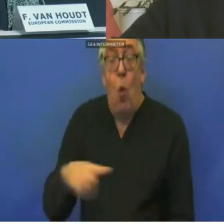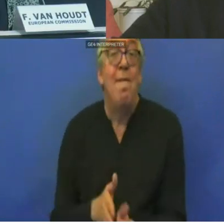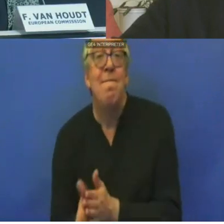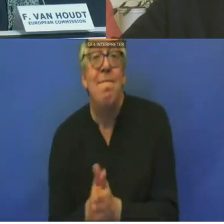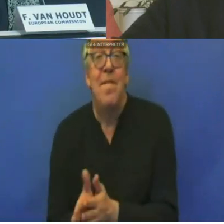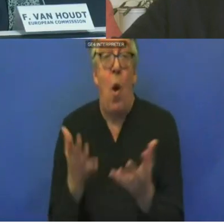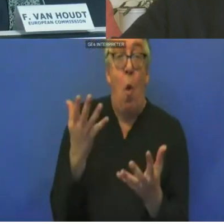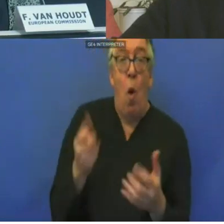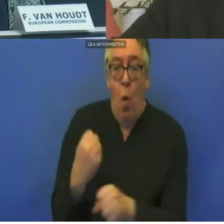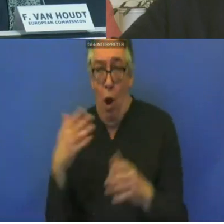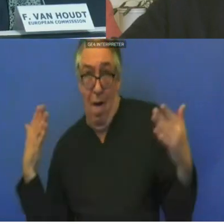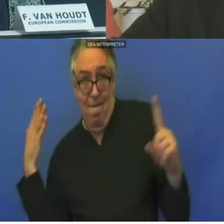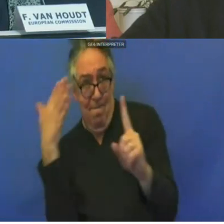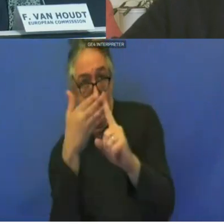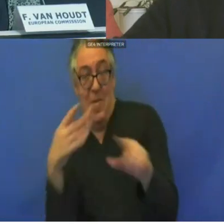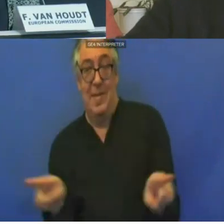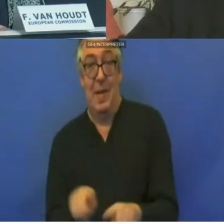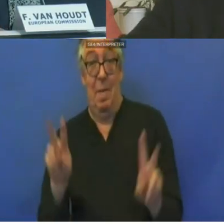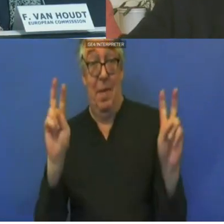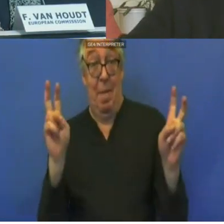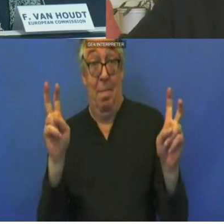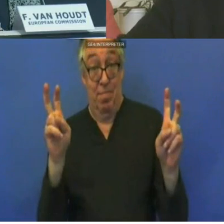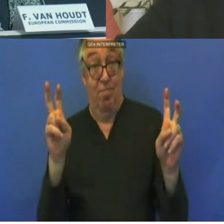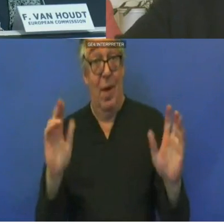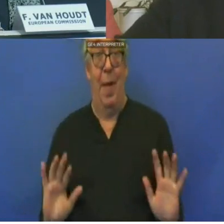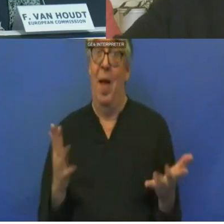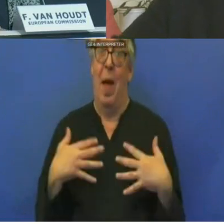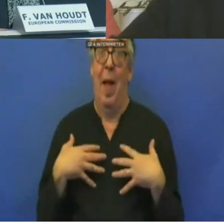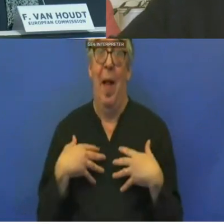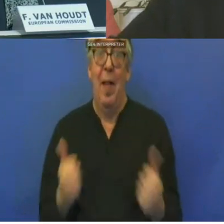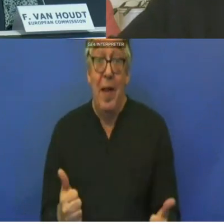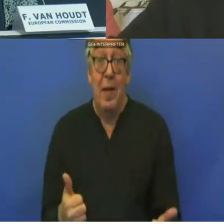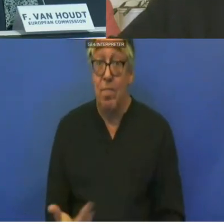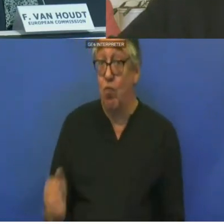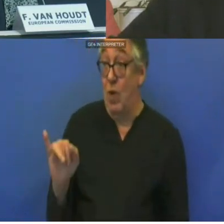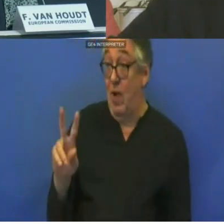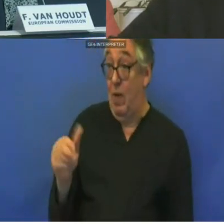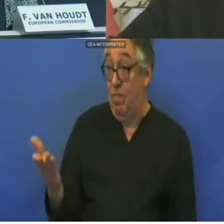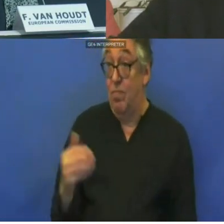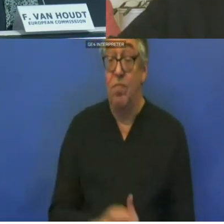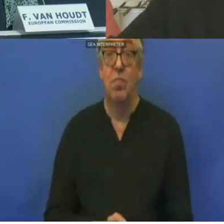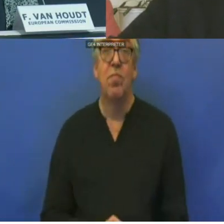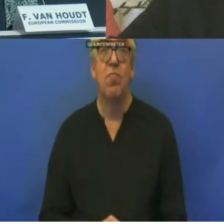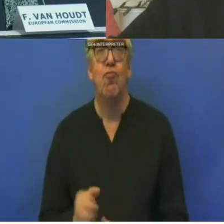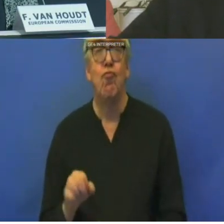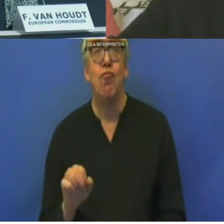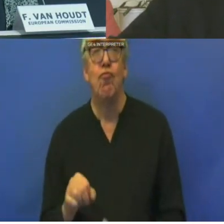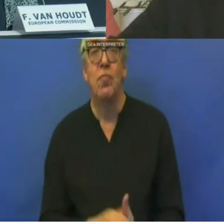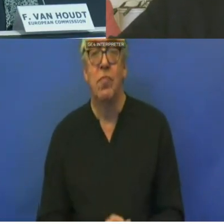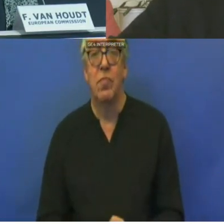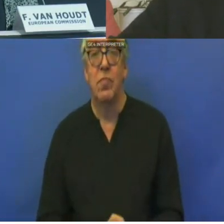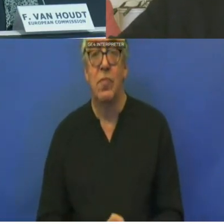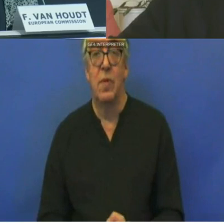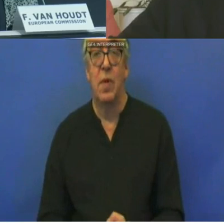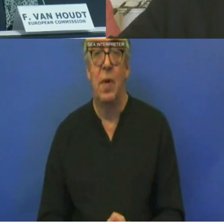Eva, can you go first, please? Yes. So, I mean, I think it's important to emphasize what is it in